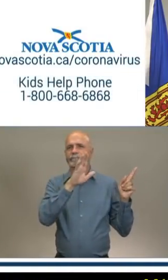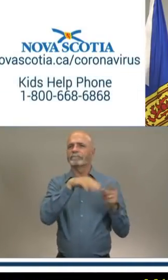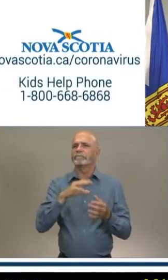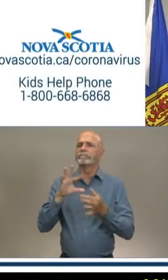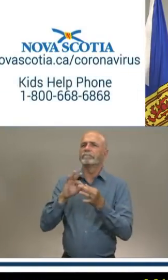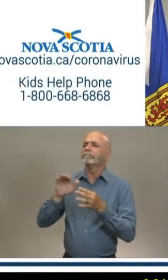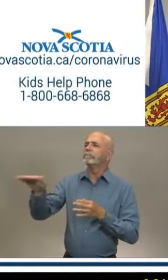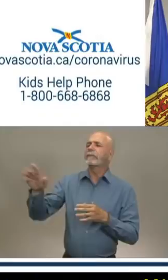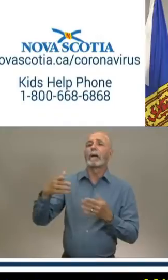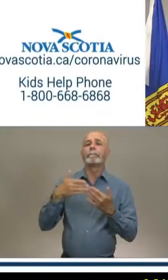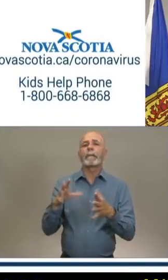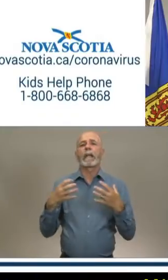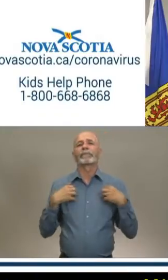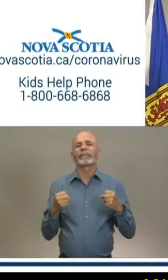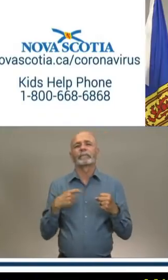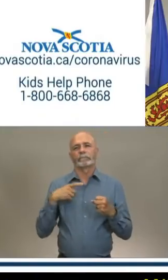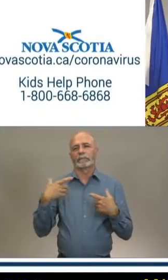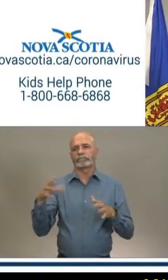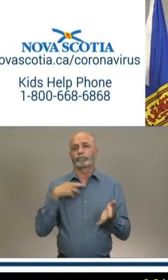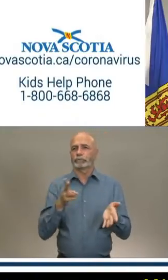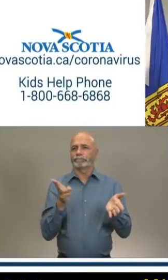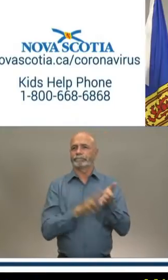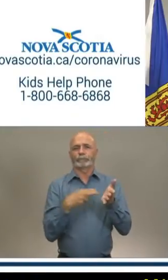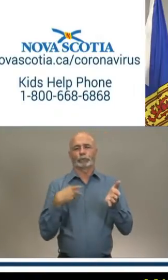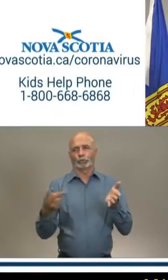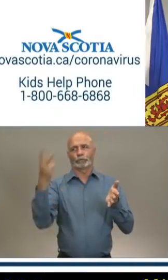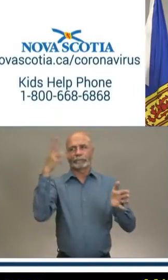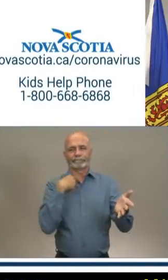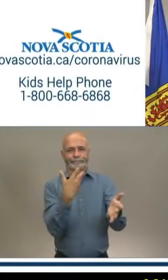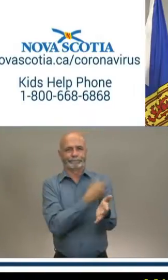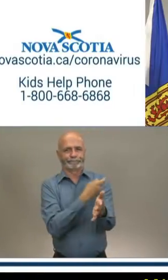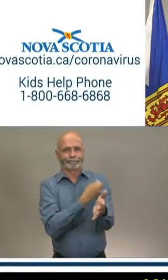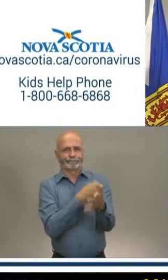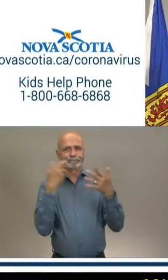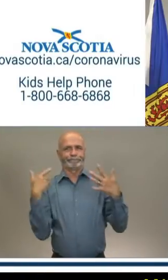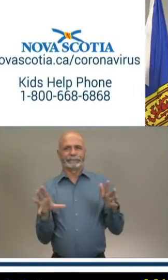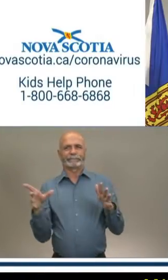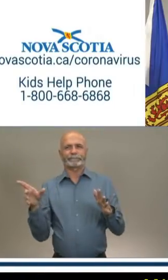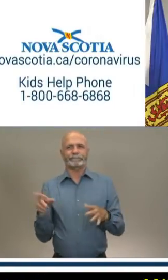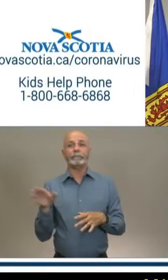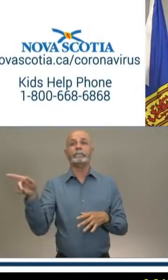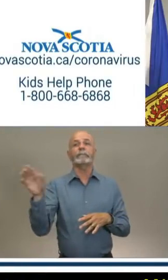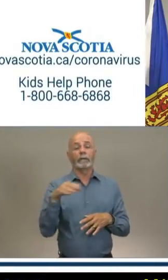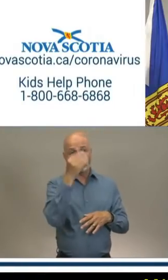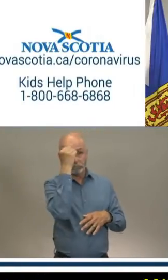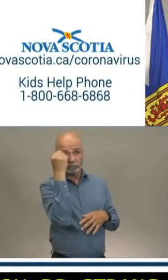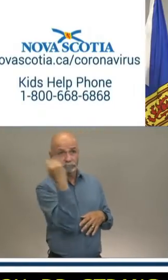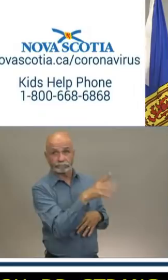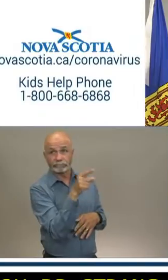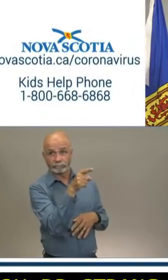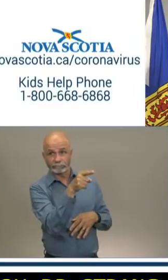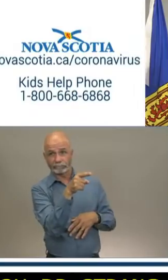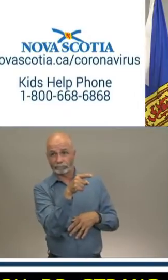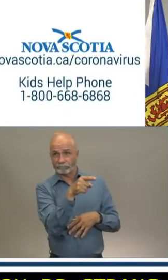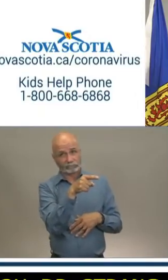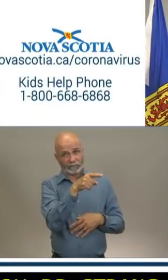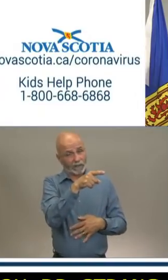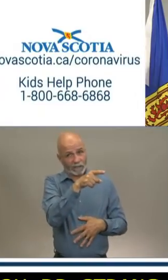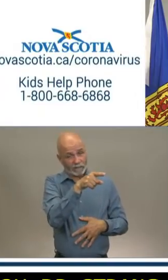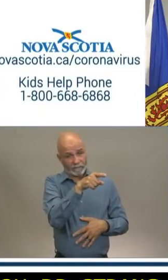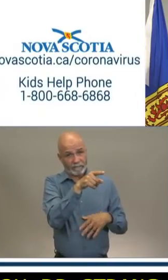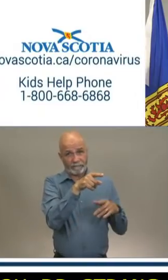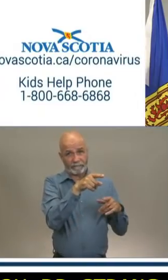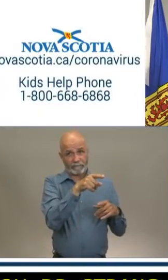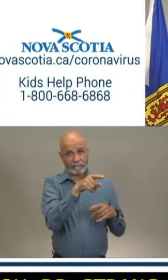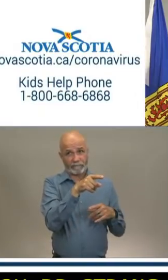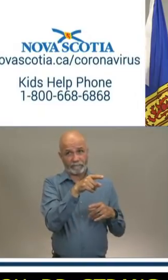fact that I've had my 2 vaccines outside Nova Scotia, they were told that there was really no way to do that yet. And